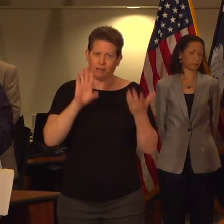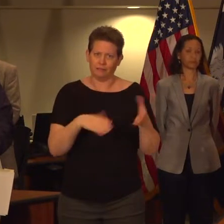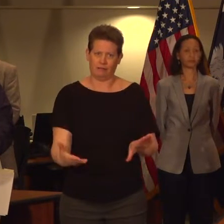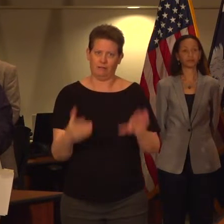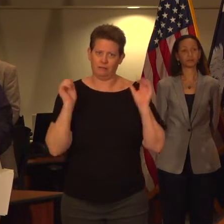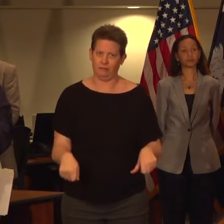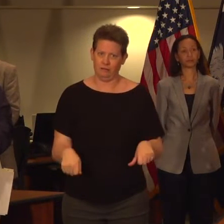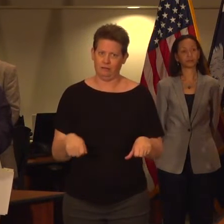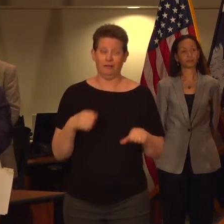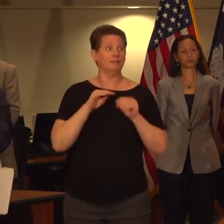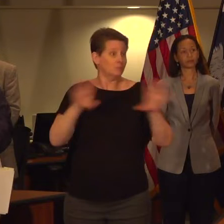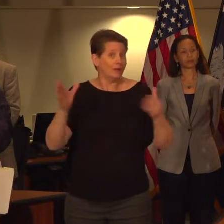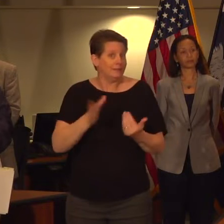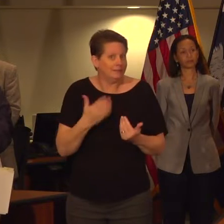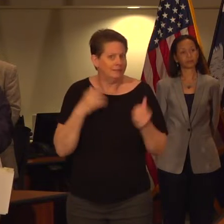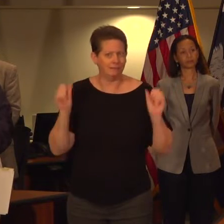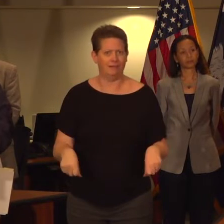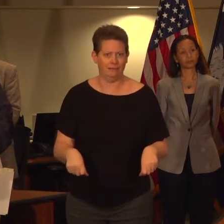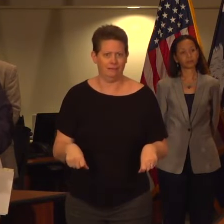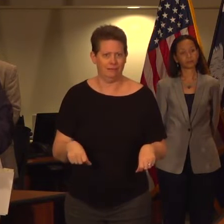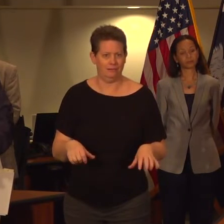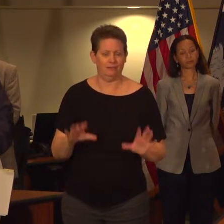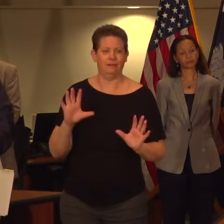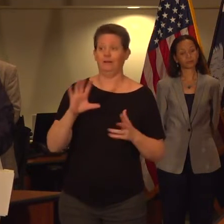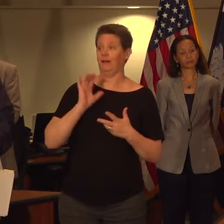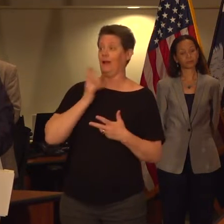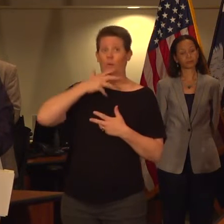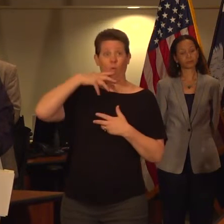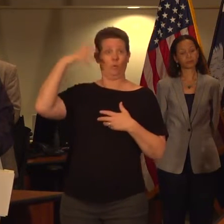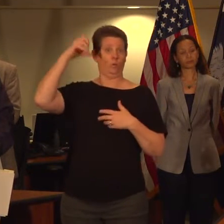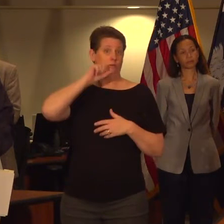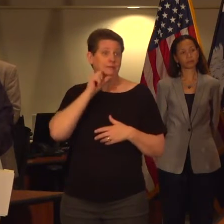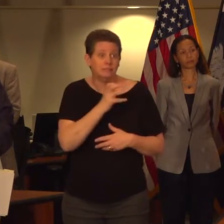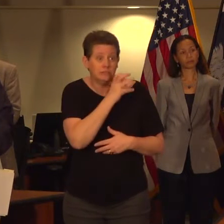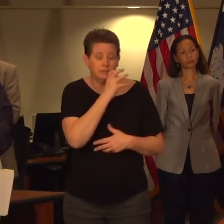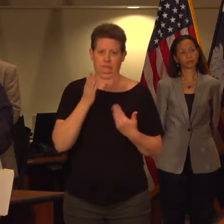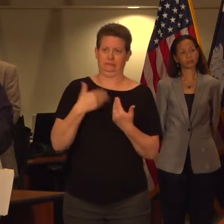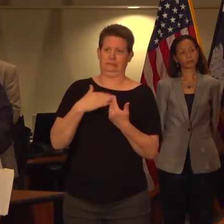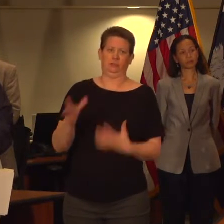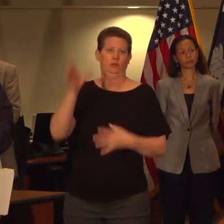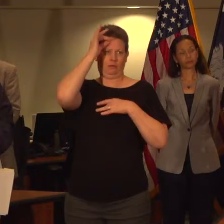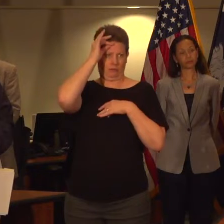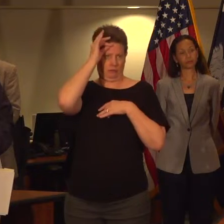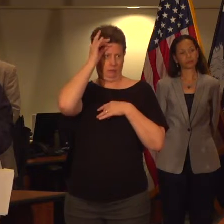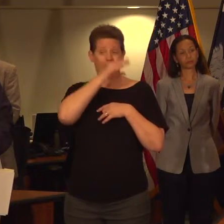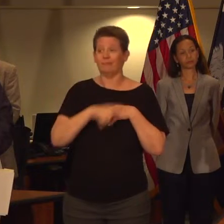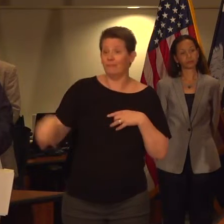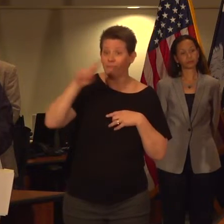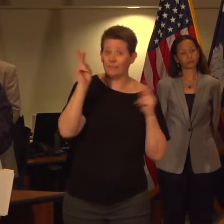easily. And we know that our seniors are more susceptible, as well as those